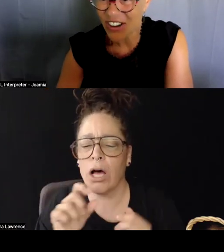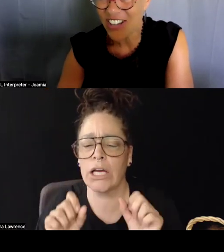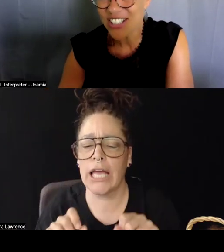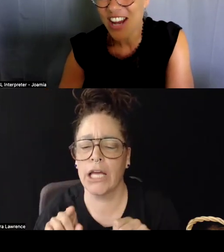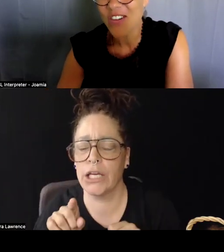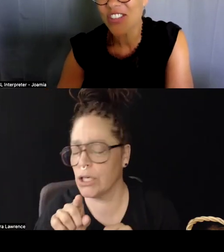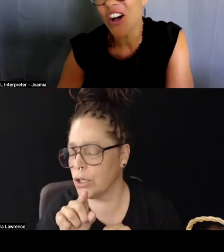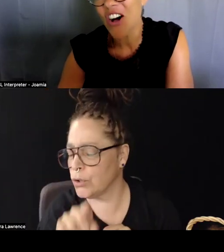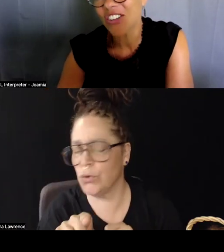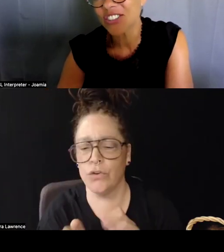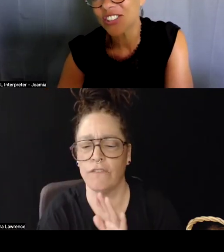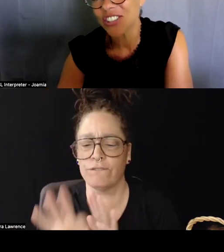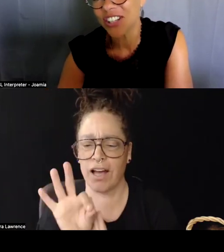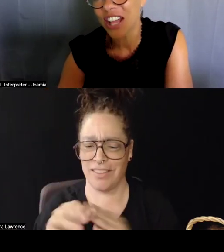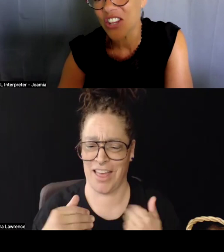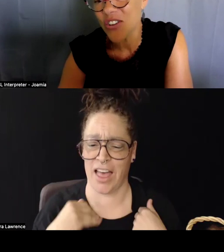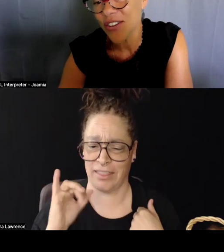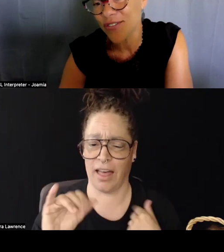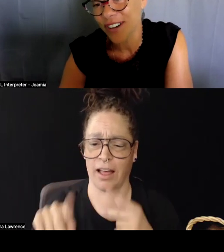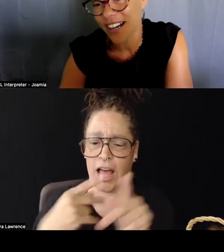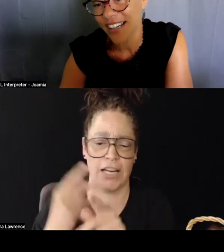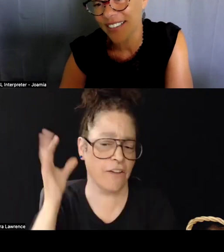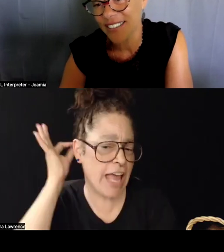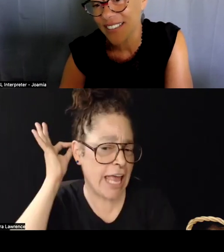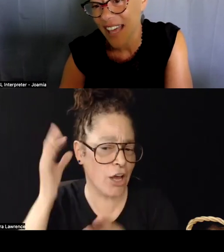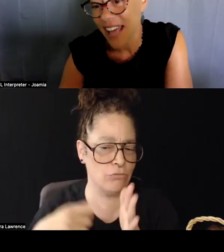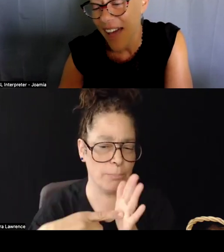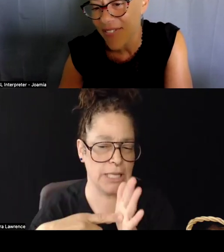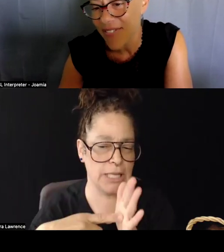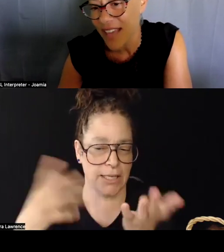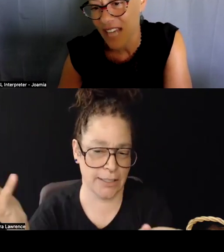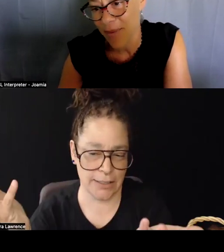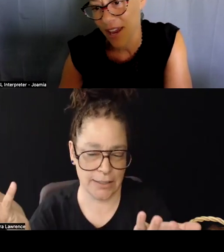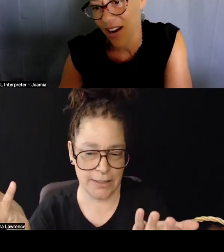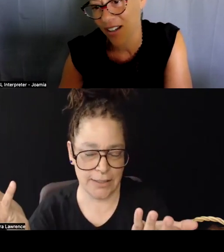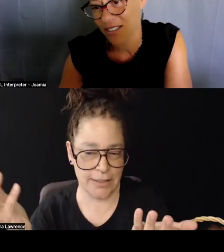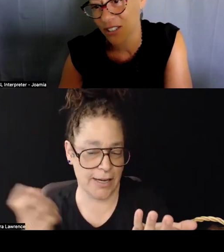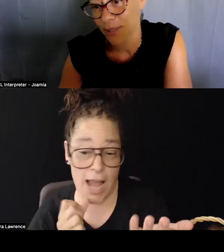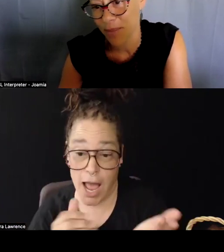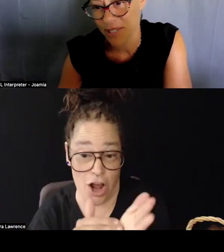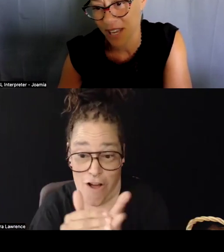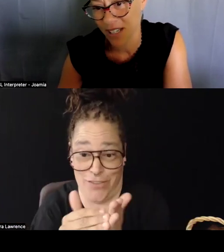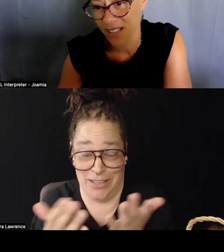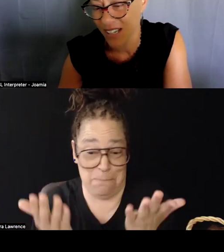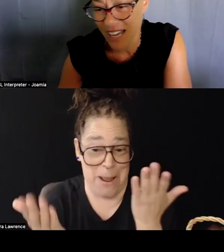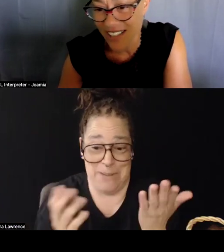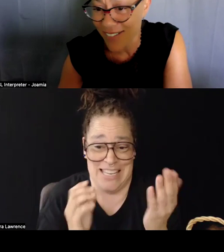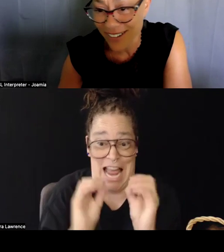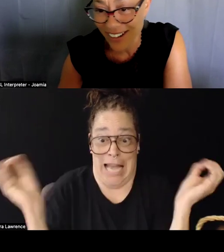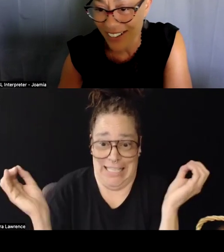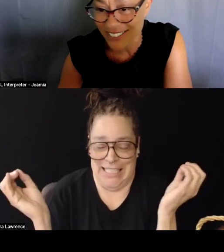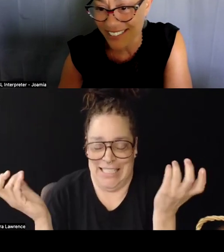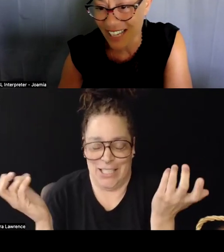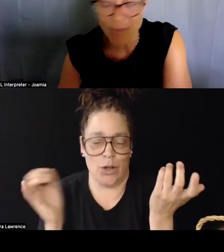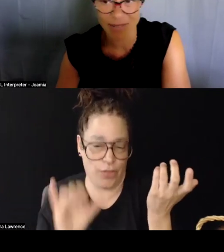So understanding what the dolls that you can find that have that type of hair to be represented. It's not